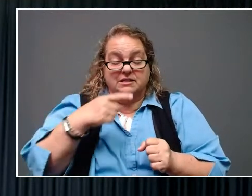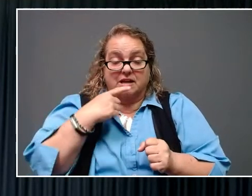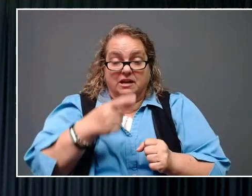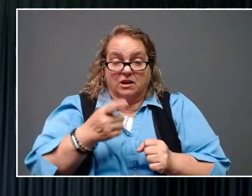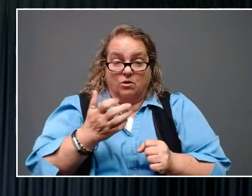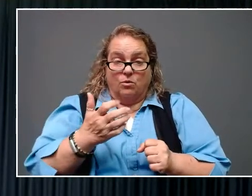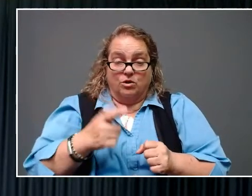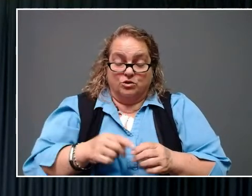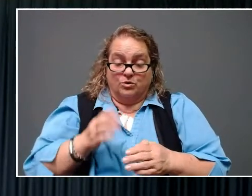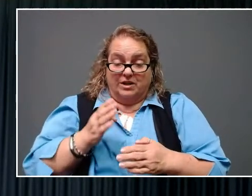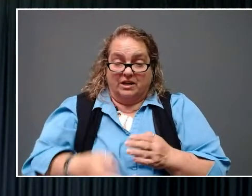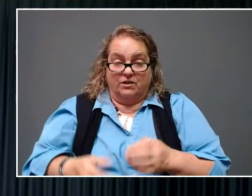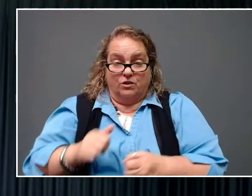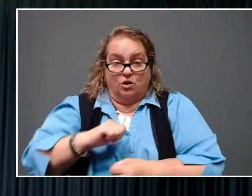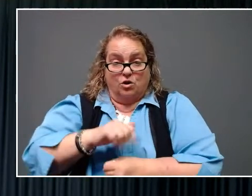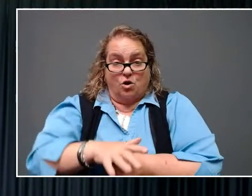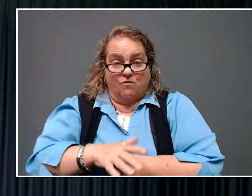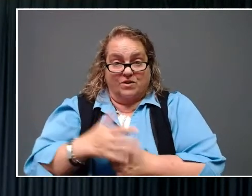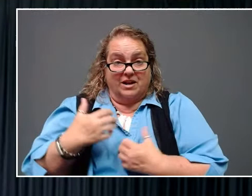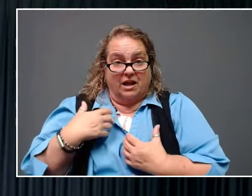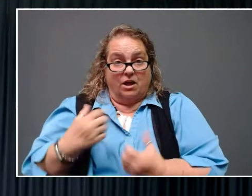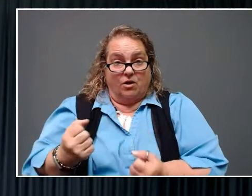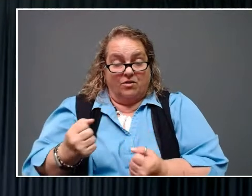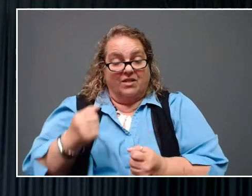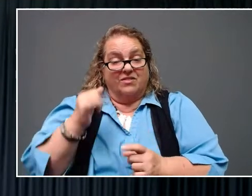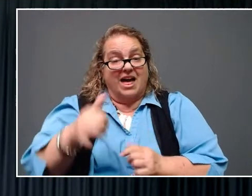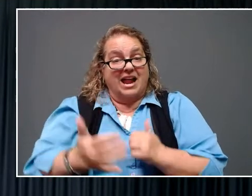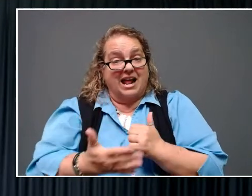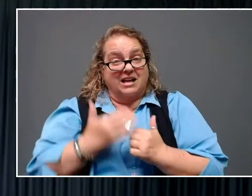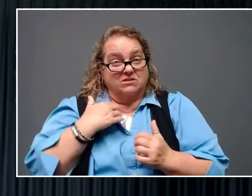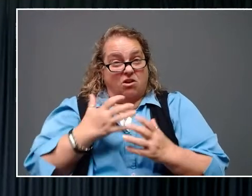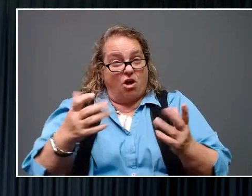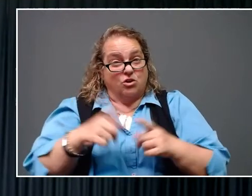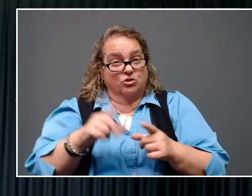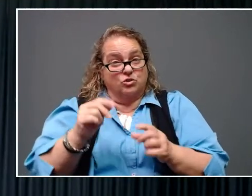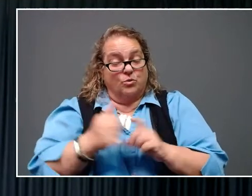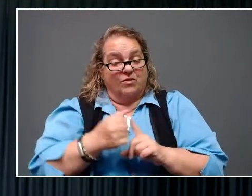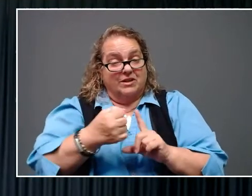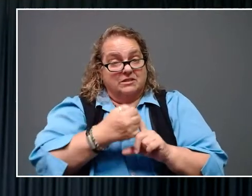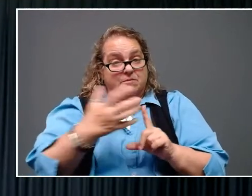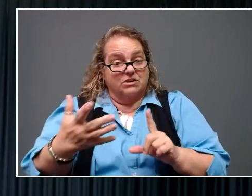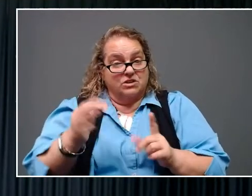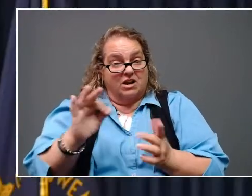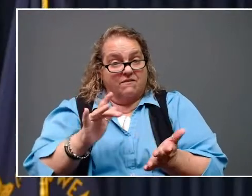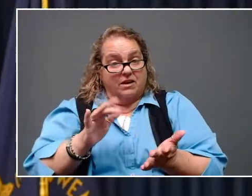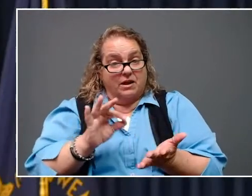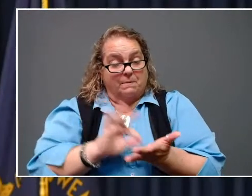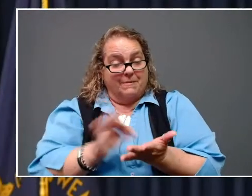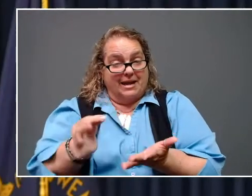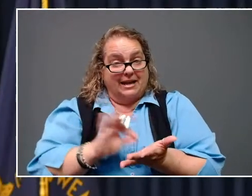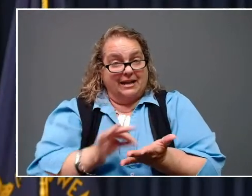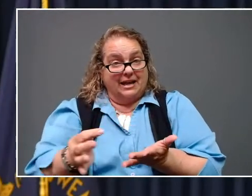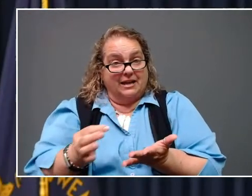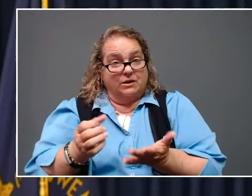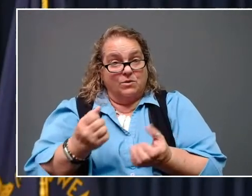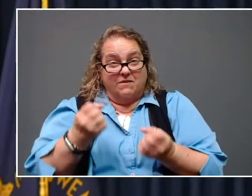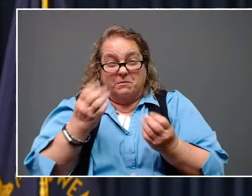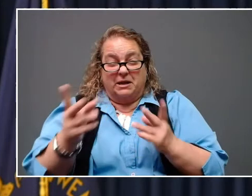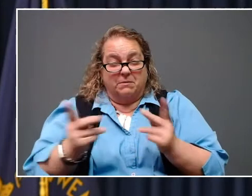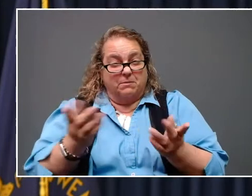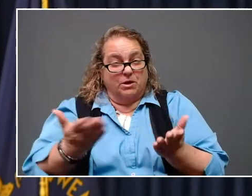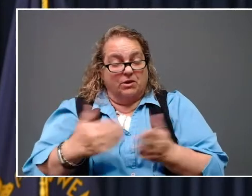on the expansion of Medicaid that I think we've had a number of people here in Kentucky benefit